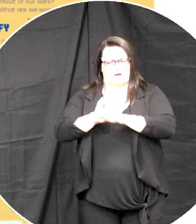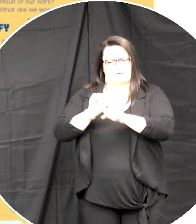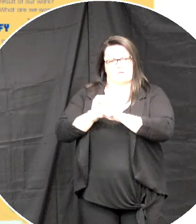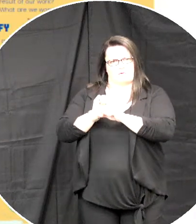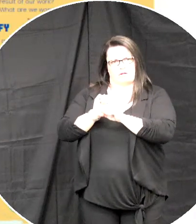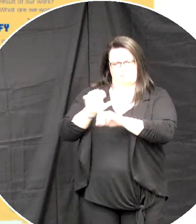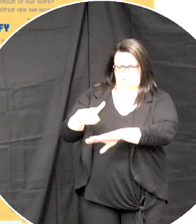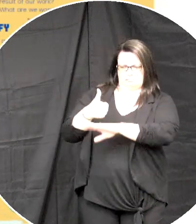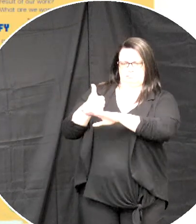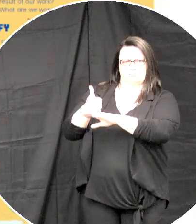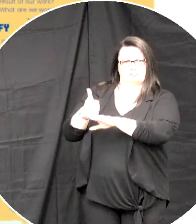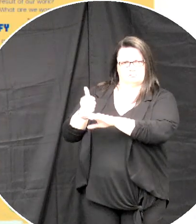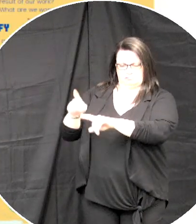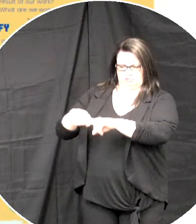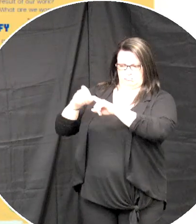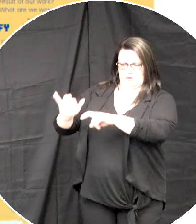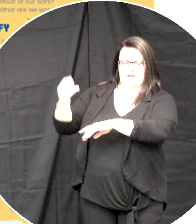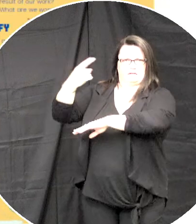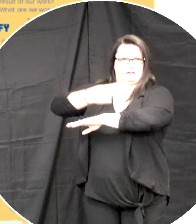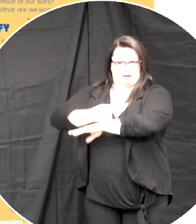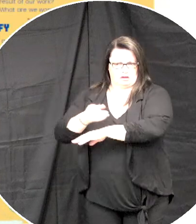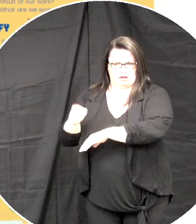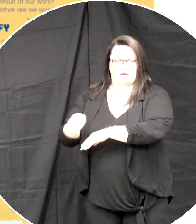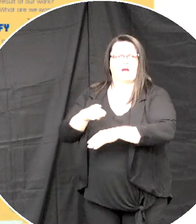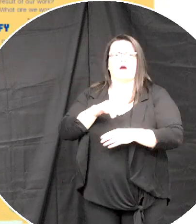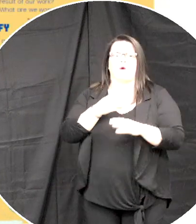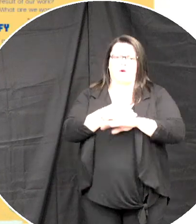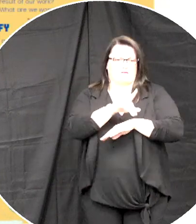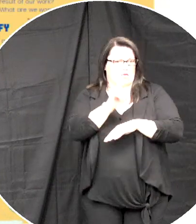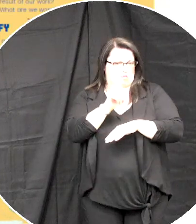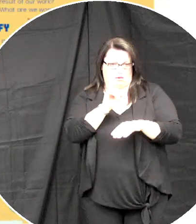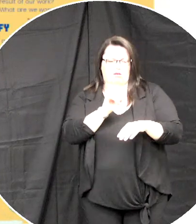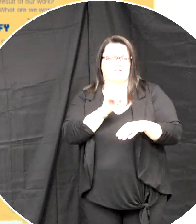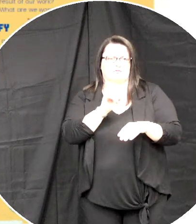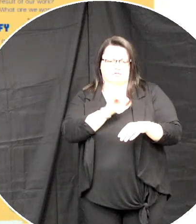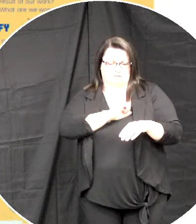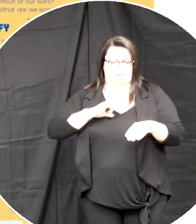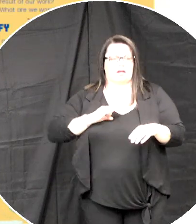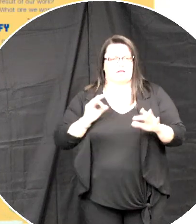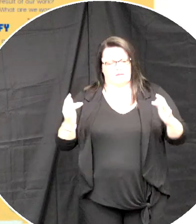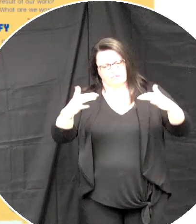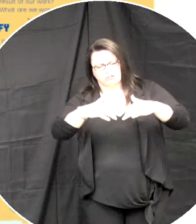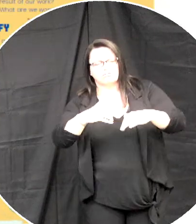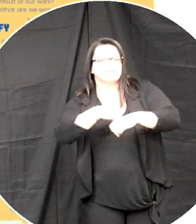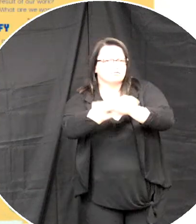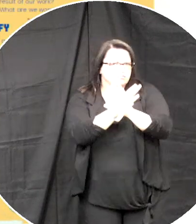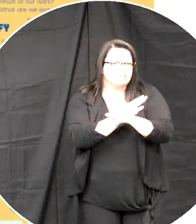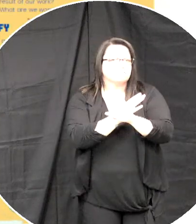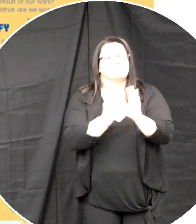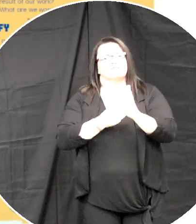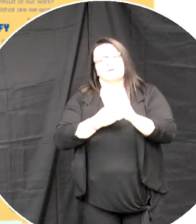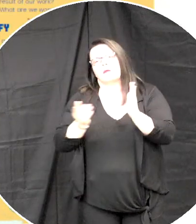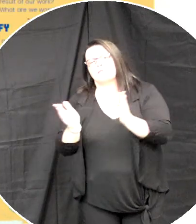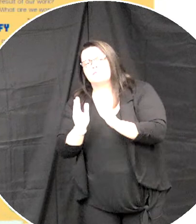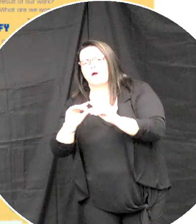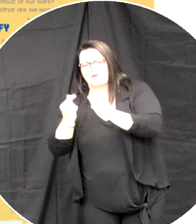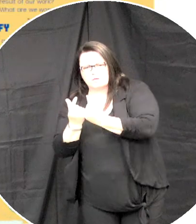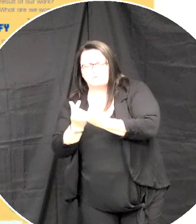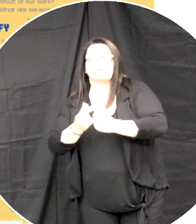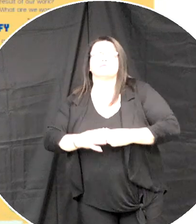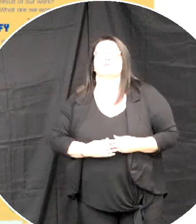that day, these 100-plus folks gathered virtually and in small groups. The